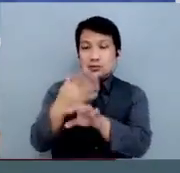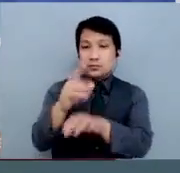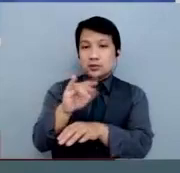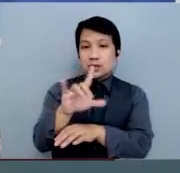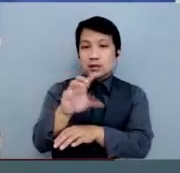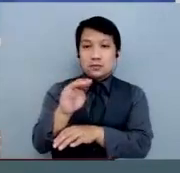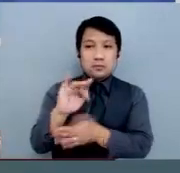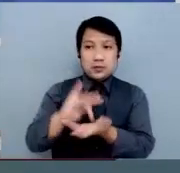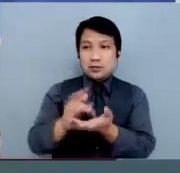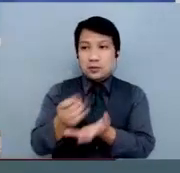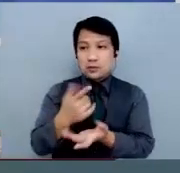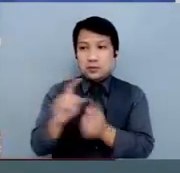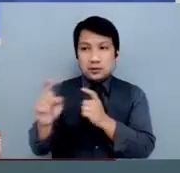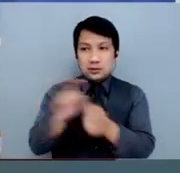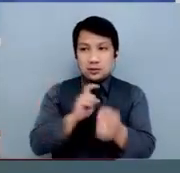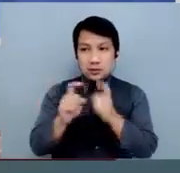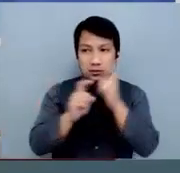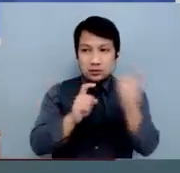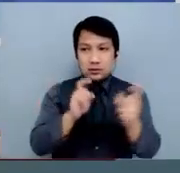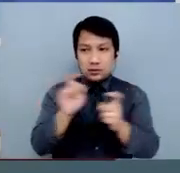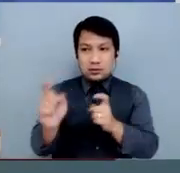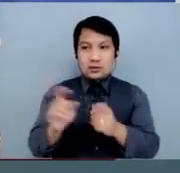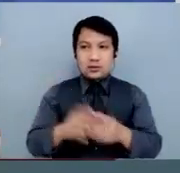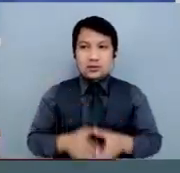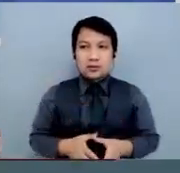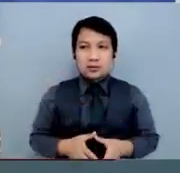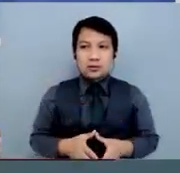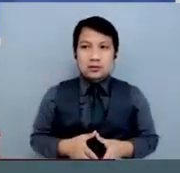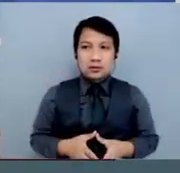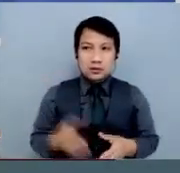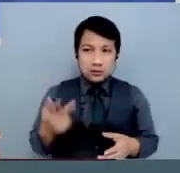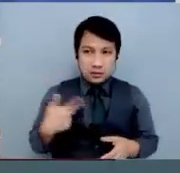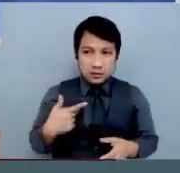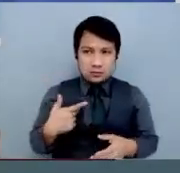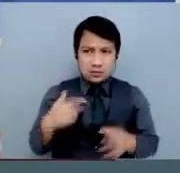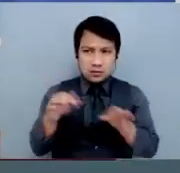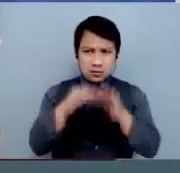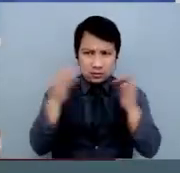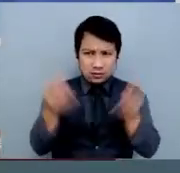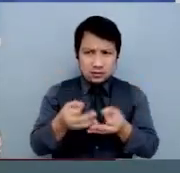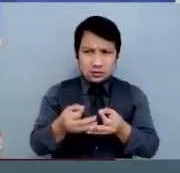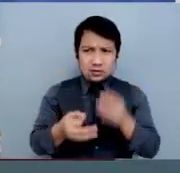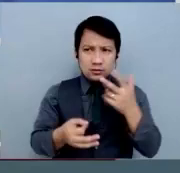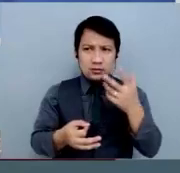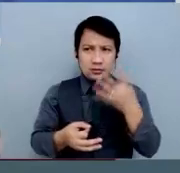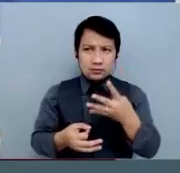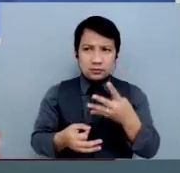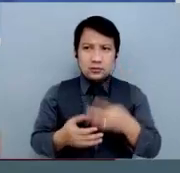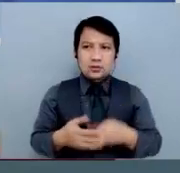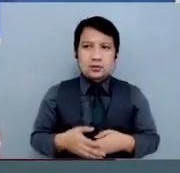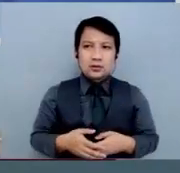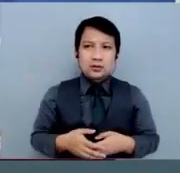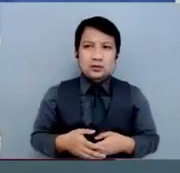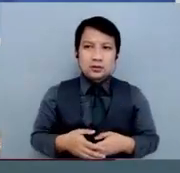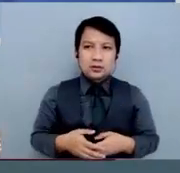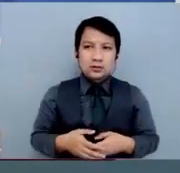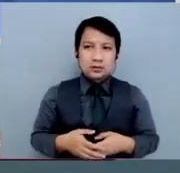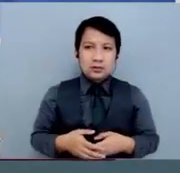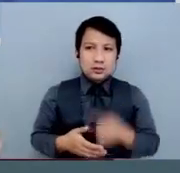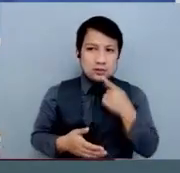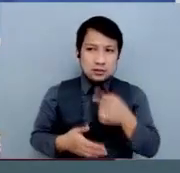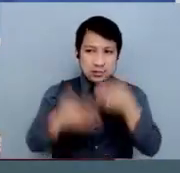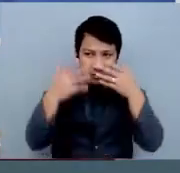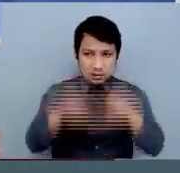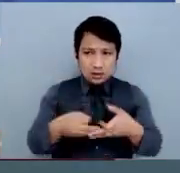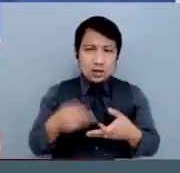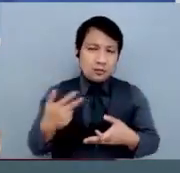mga text messages na may mga kapamilya nila, 3 or 4 are positive, and we decided to